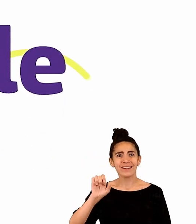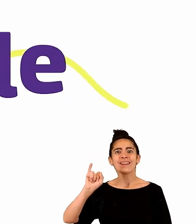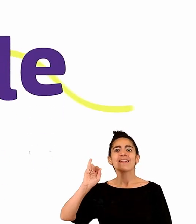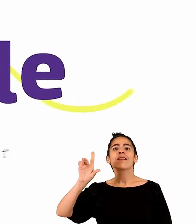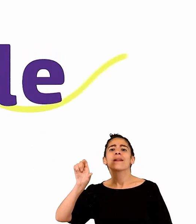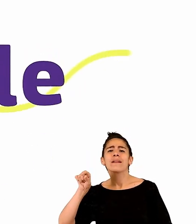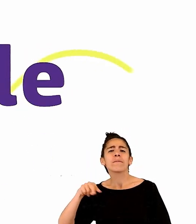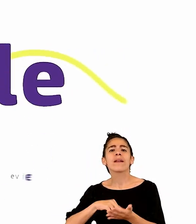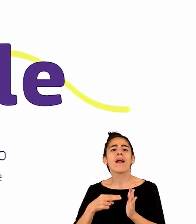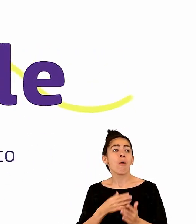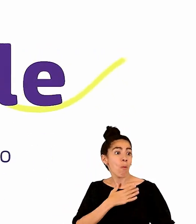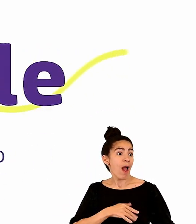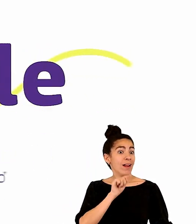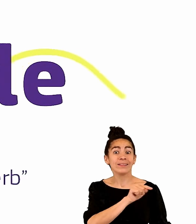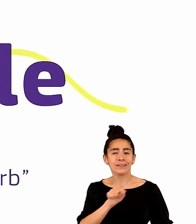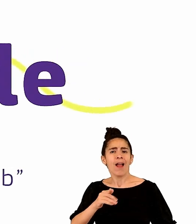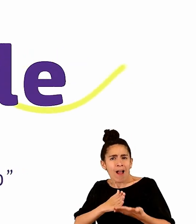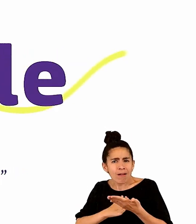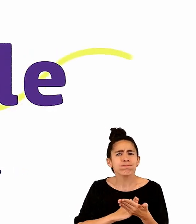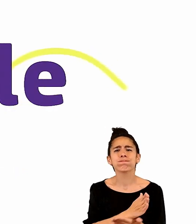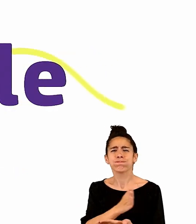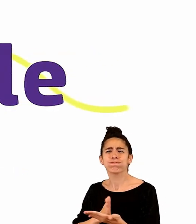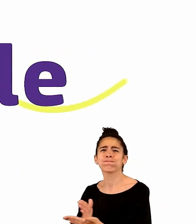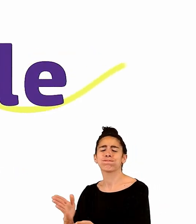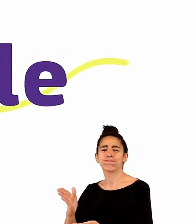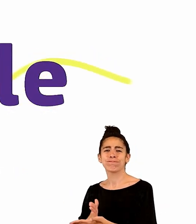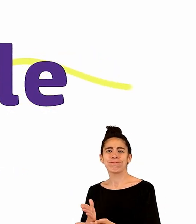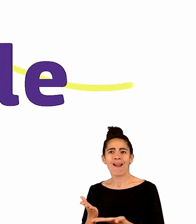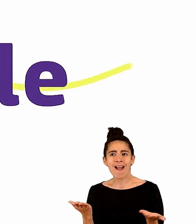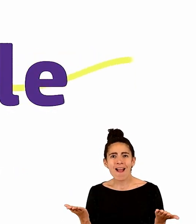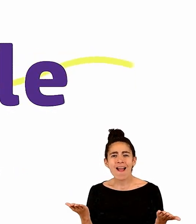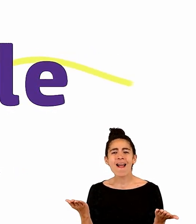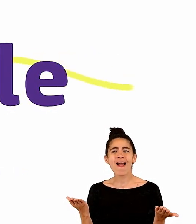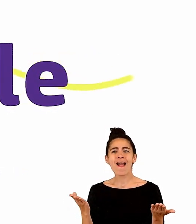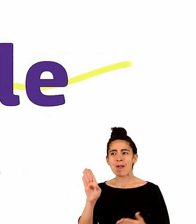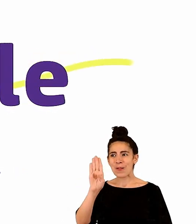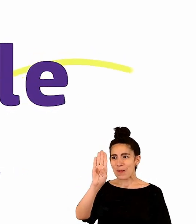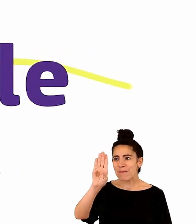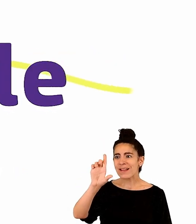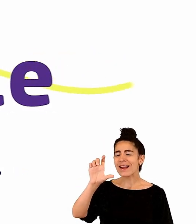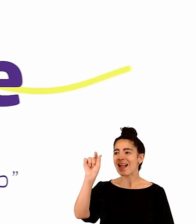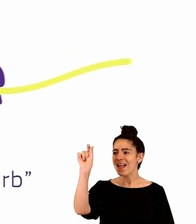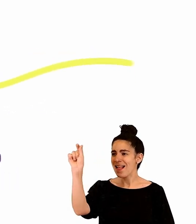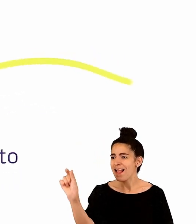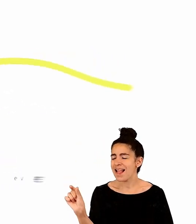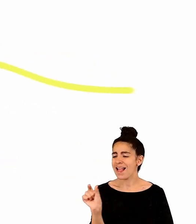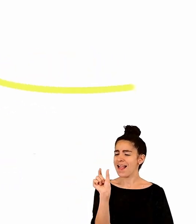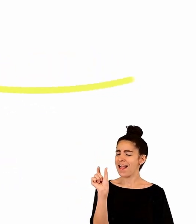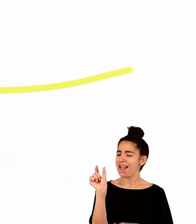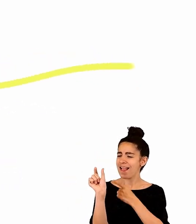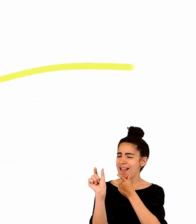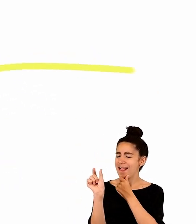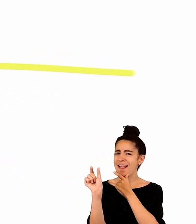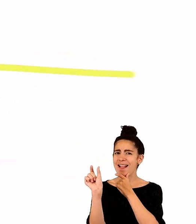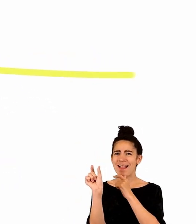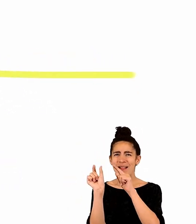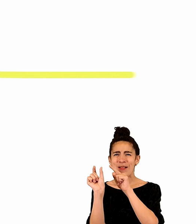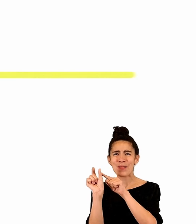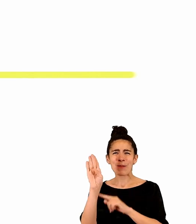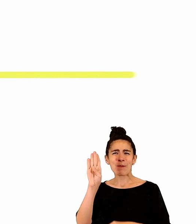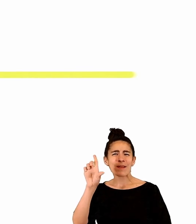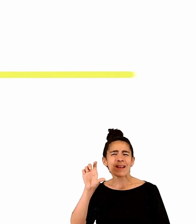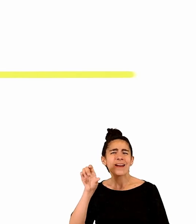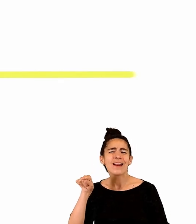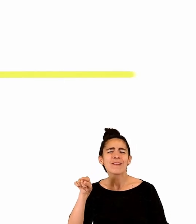ible. It indicates the capacity to receive the action of the verb. BLE, bull.